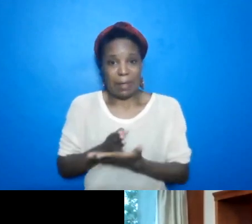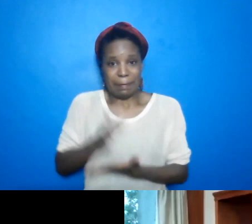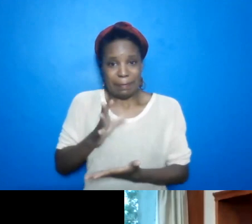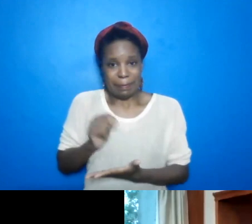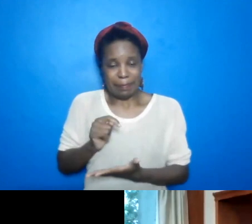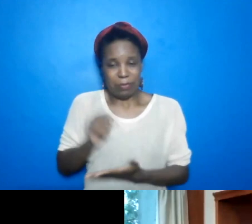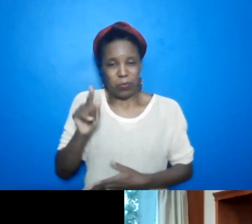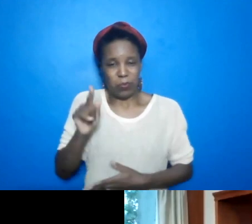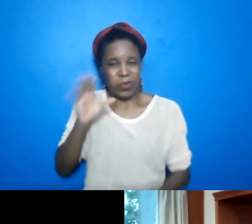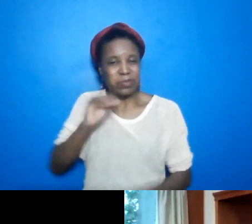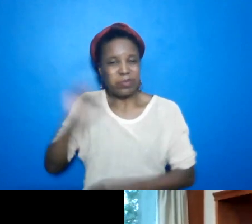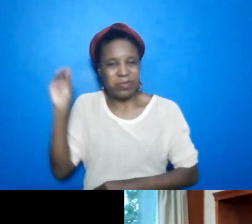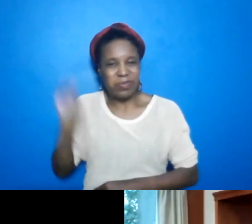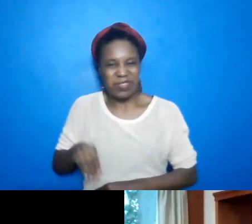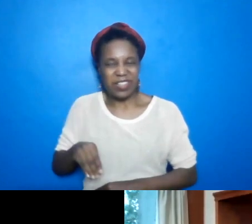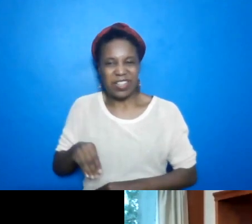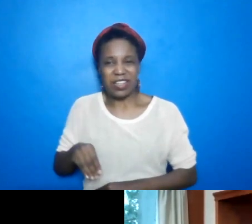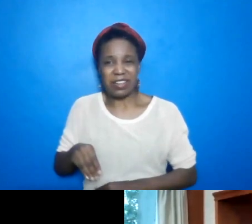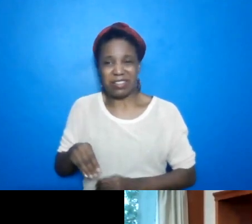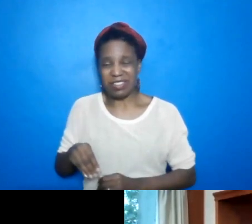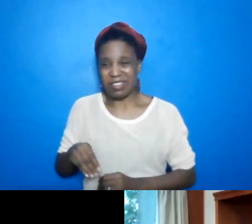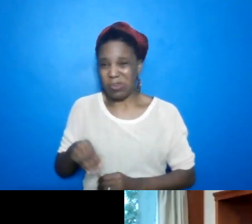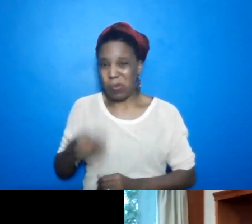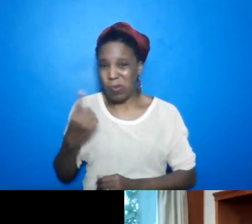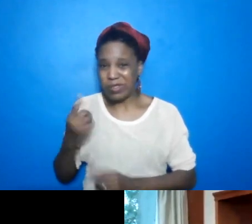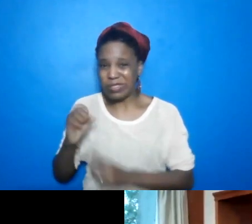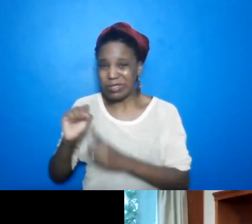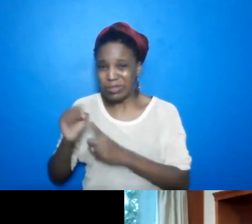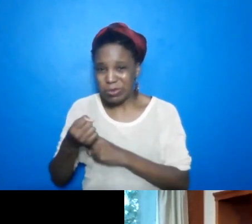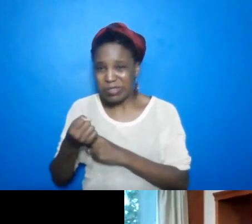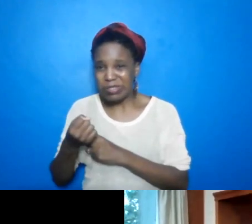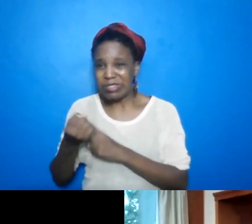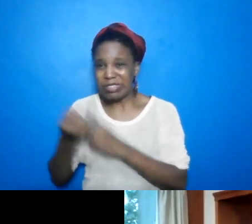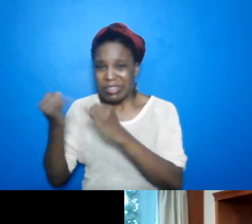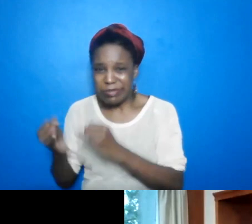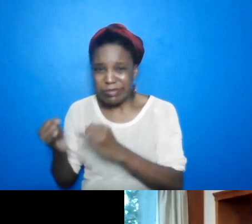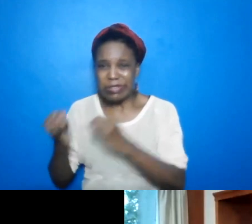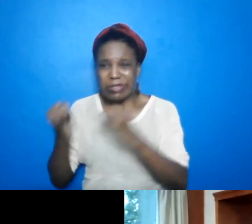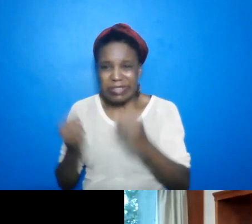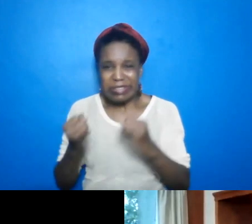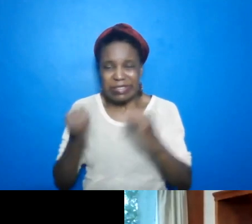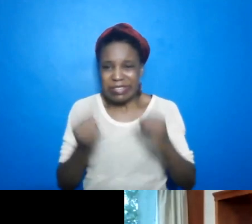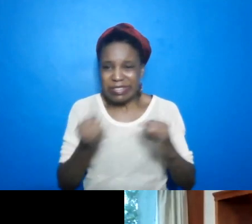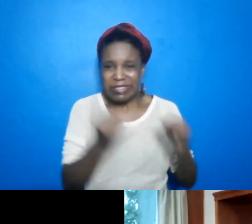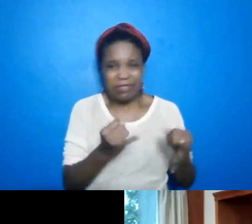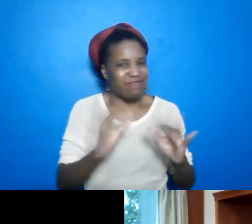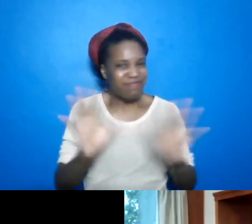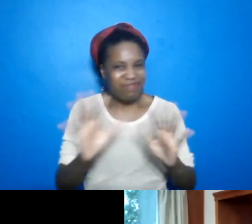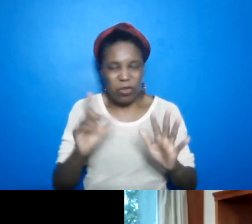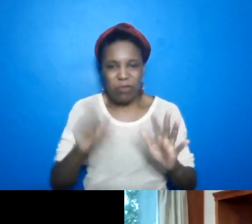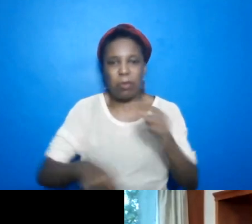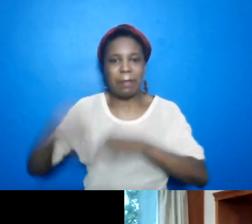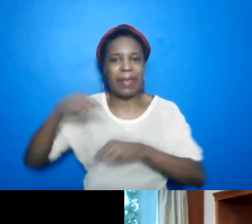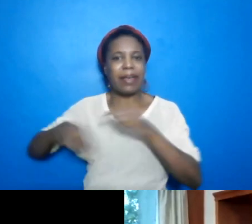the cultural narratives and the structural forces that produce and reproduce